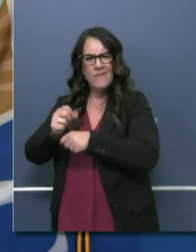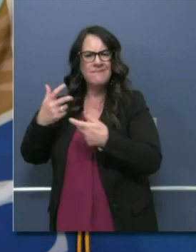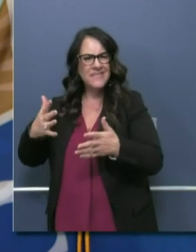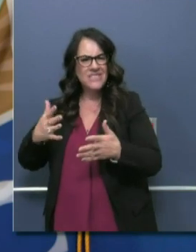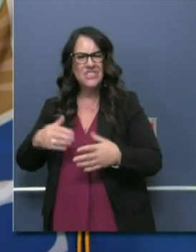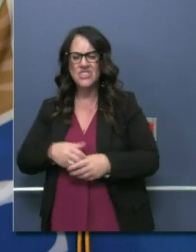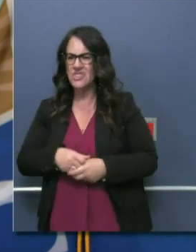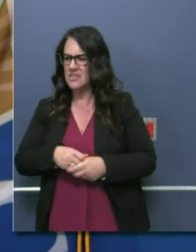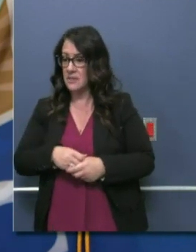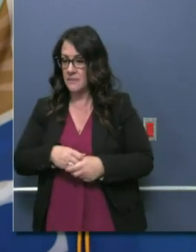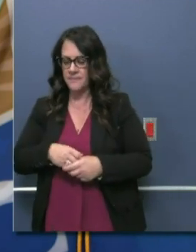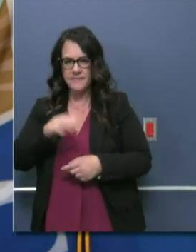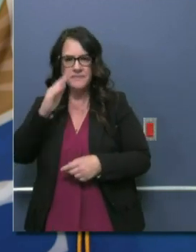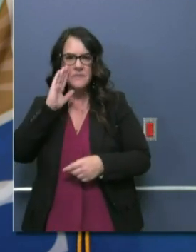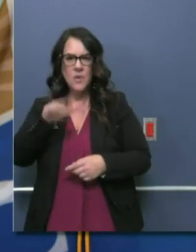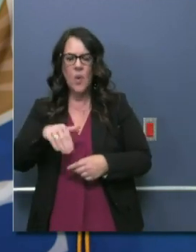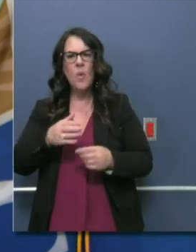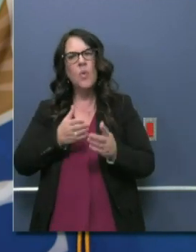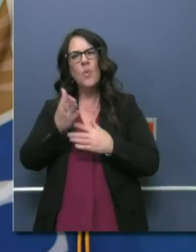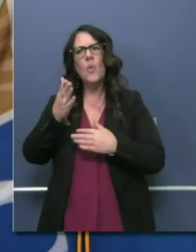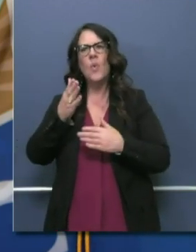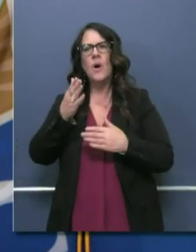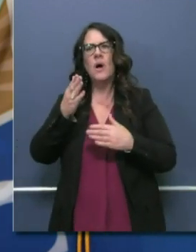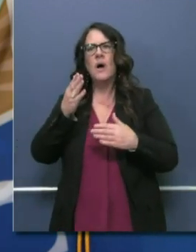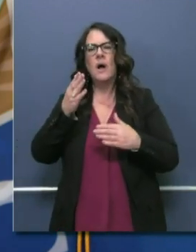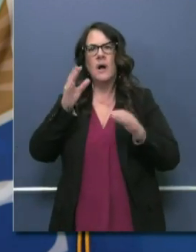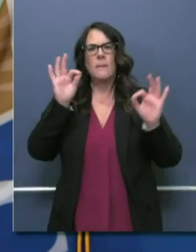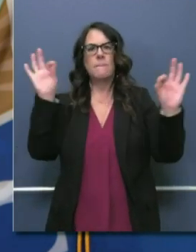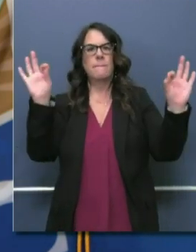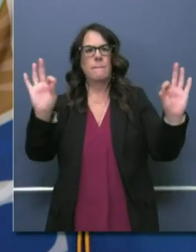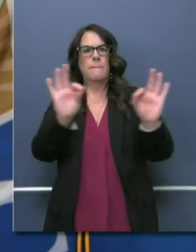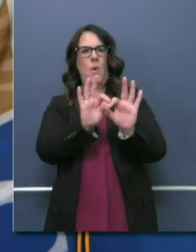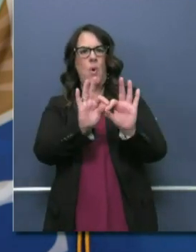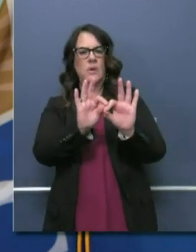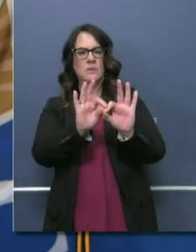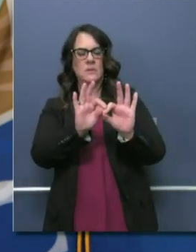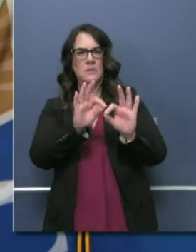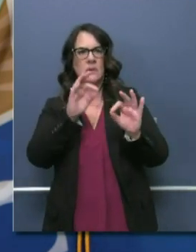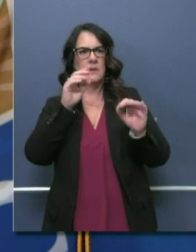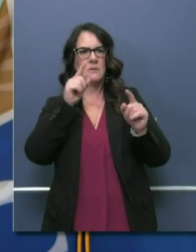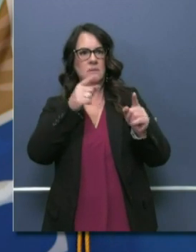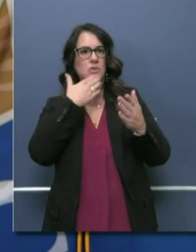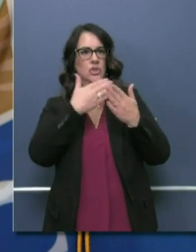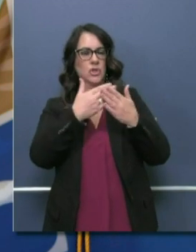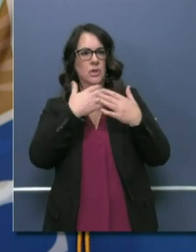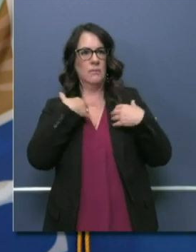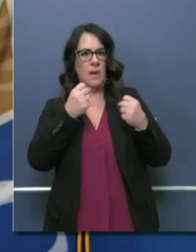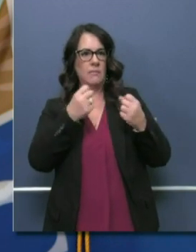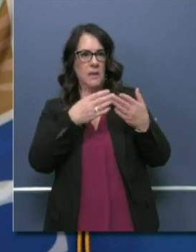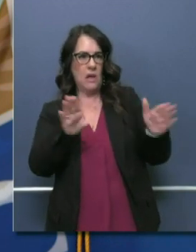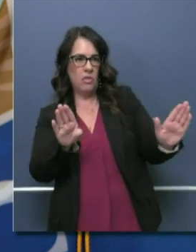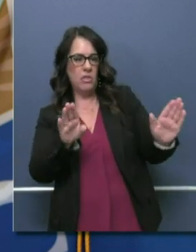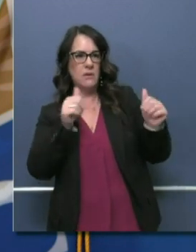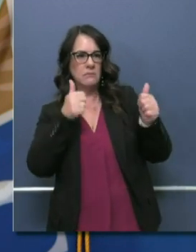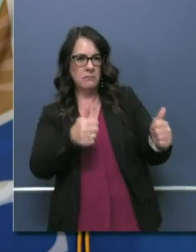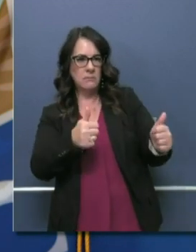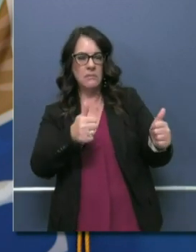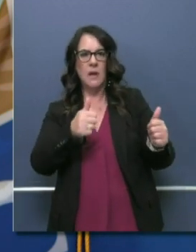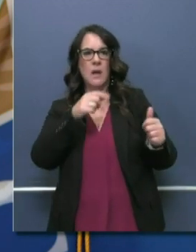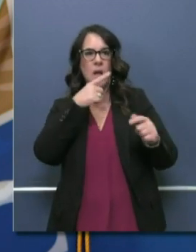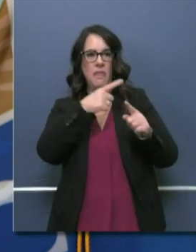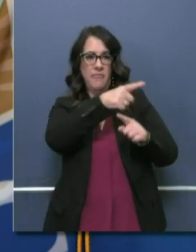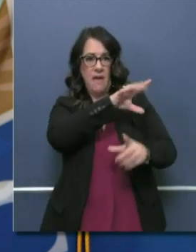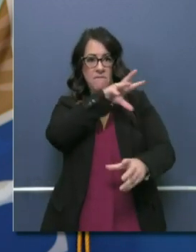through a prism of public health in consultation with county officials, county boards